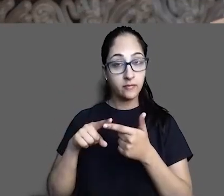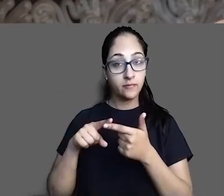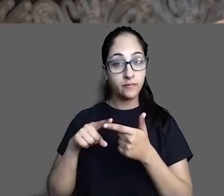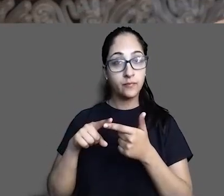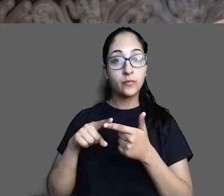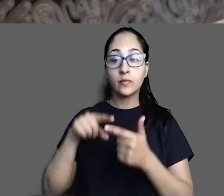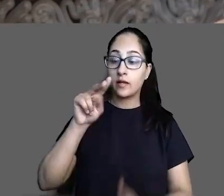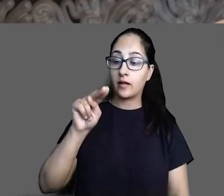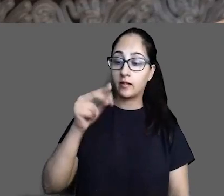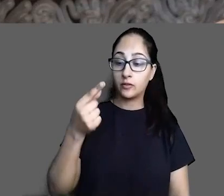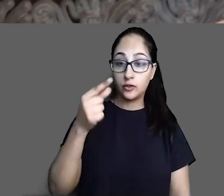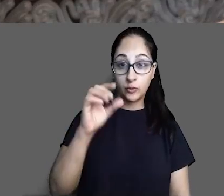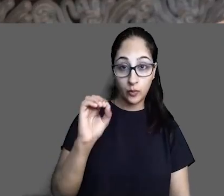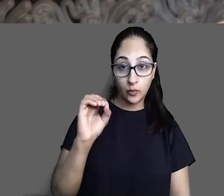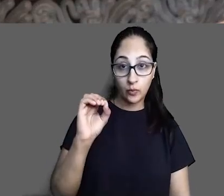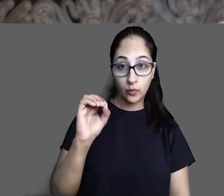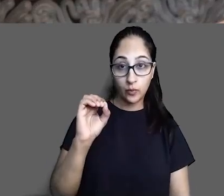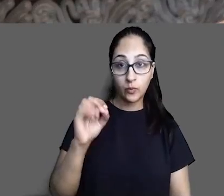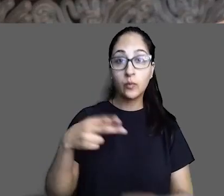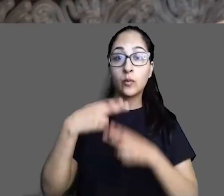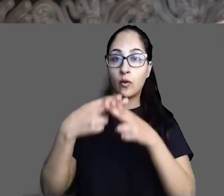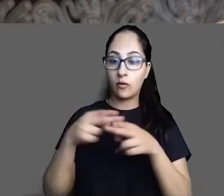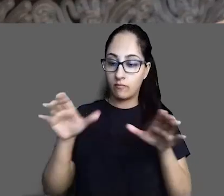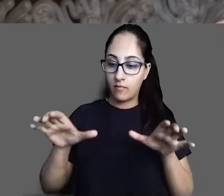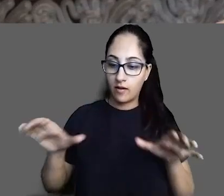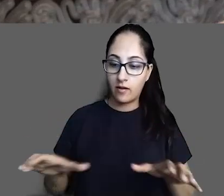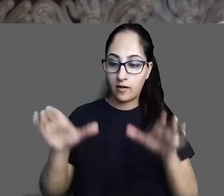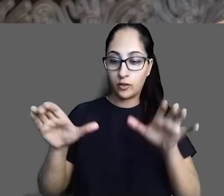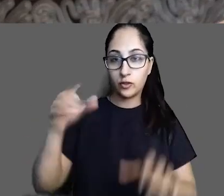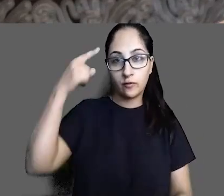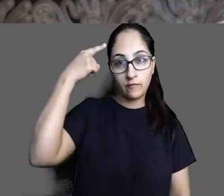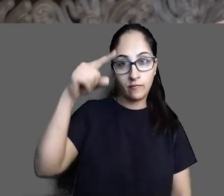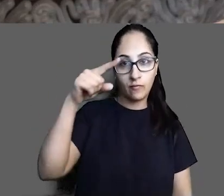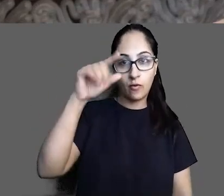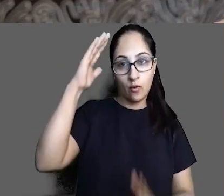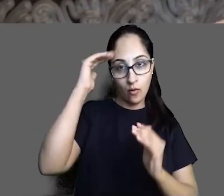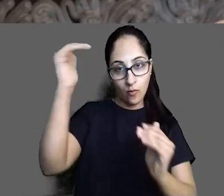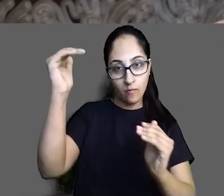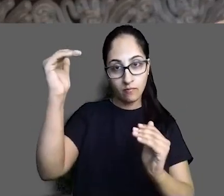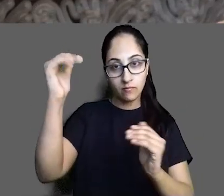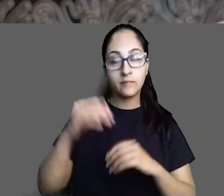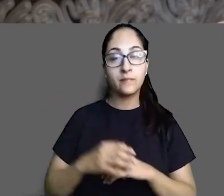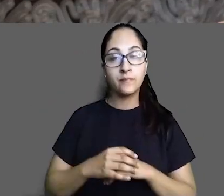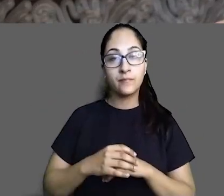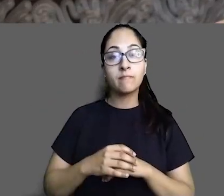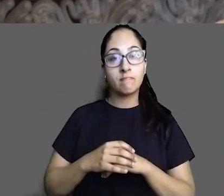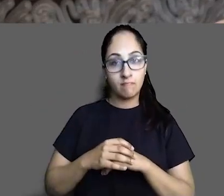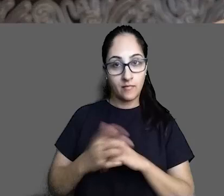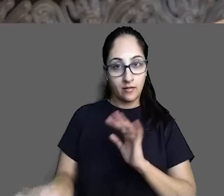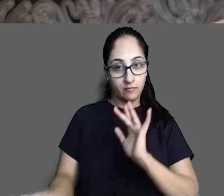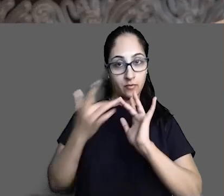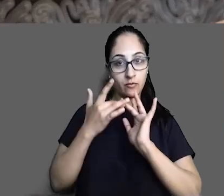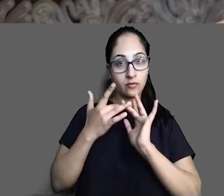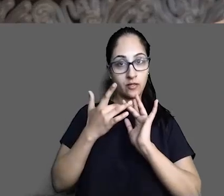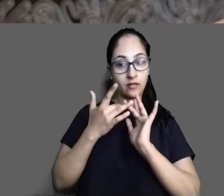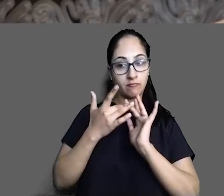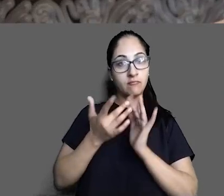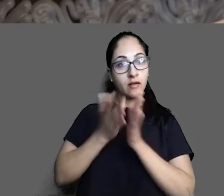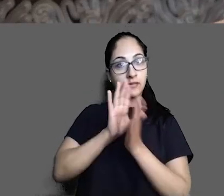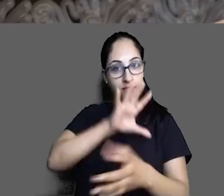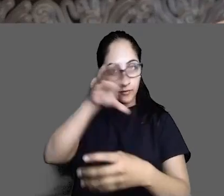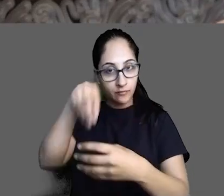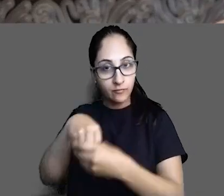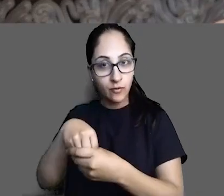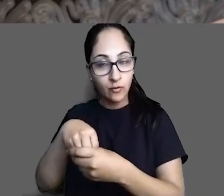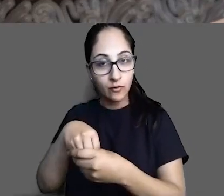upon by an extraordinary NGO called Action for Hope that delivers art in form of